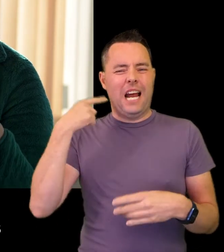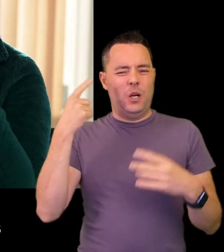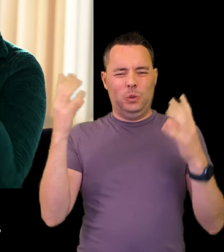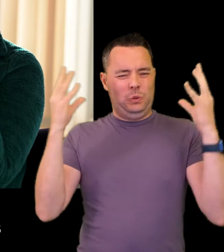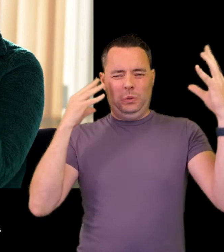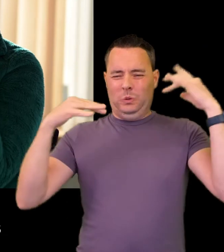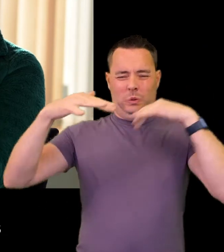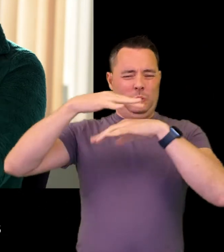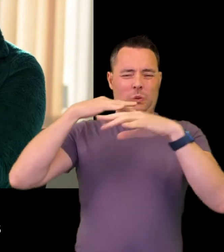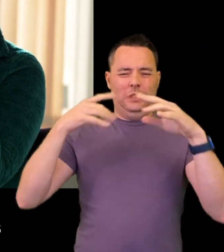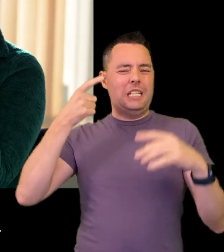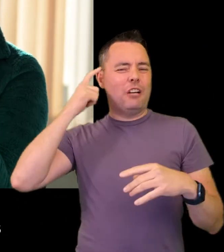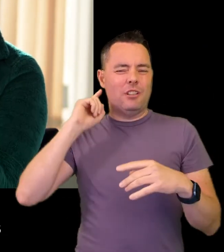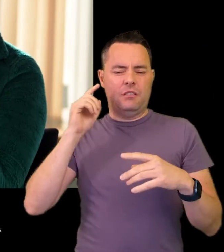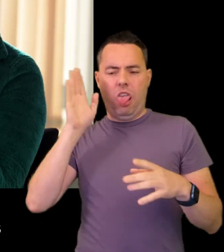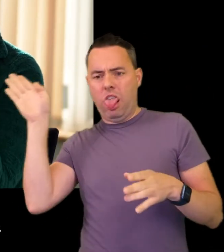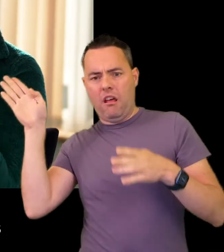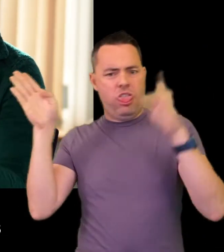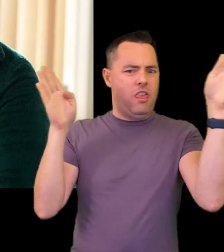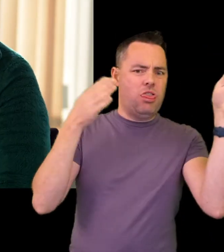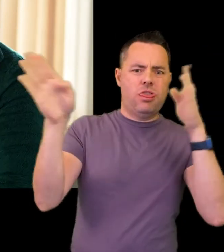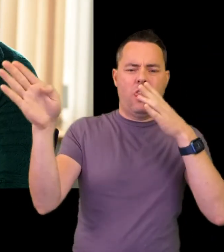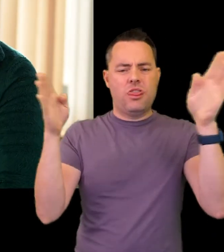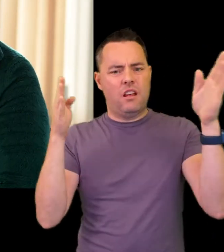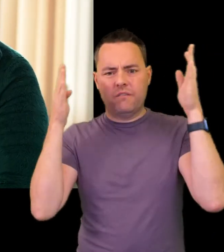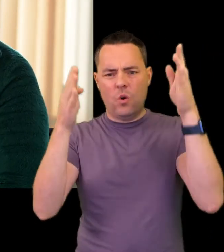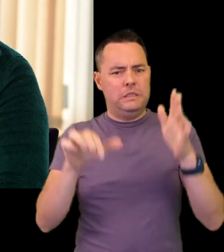so the sound is at least coming from where my hearing aids focus.